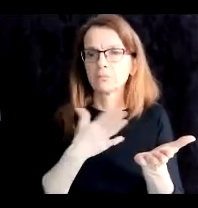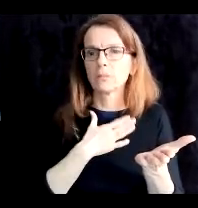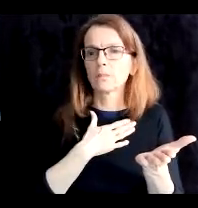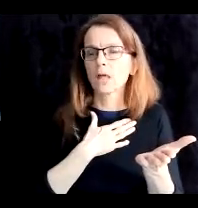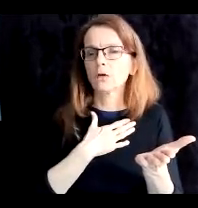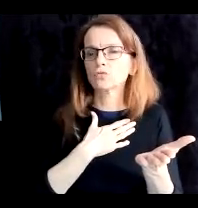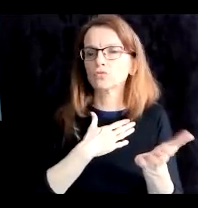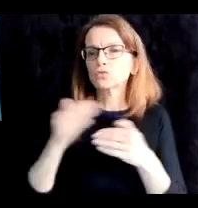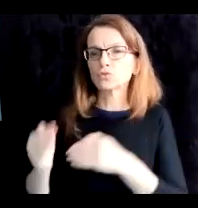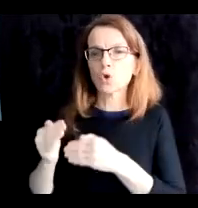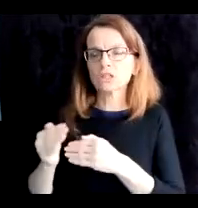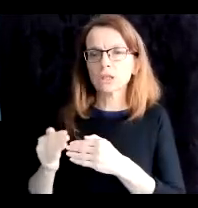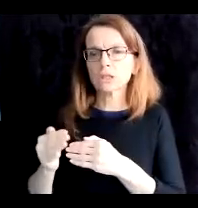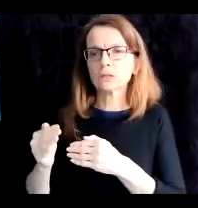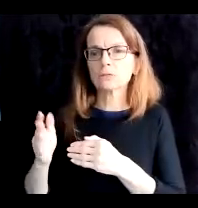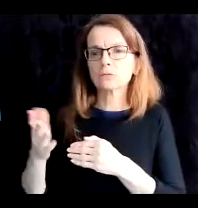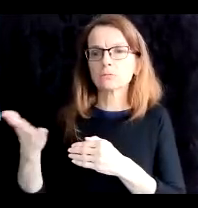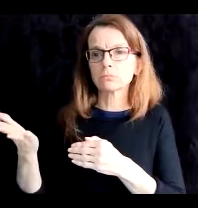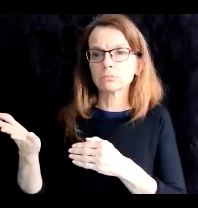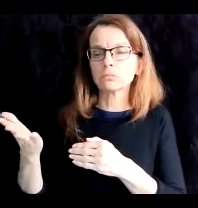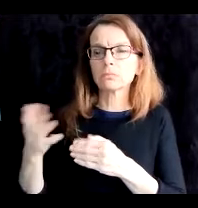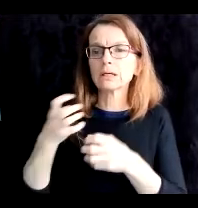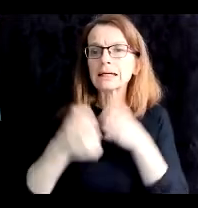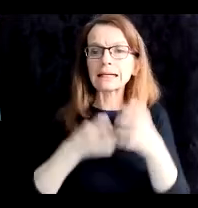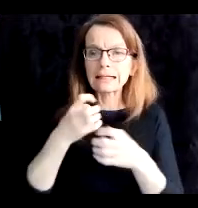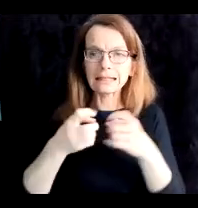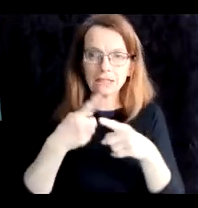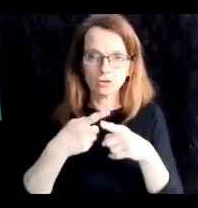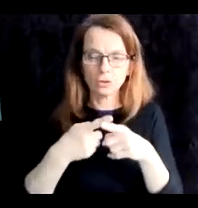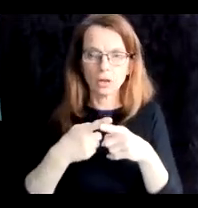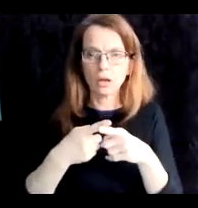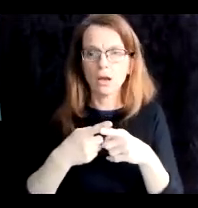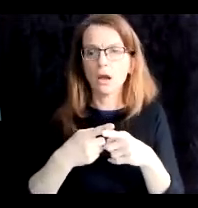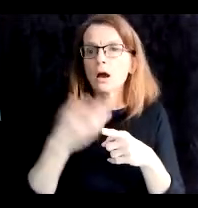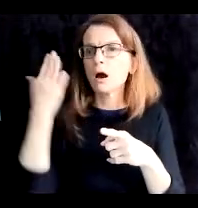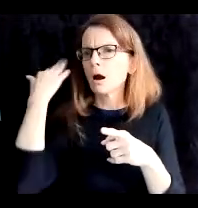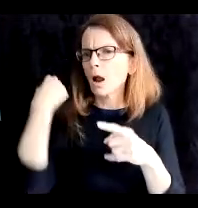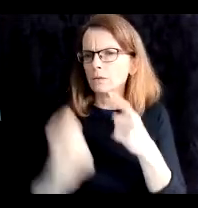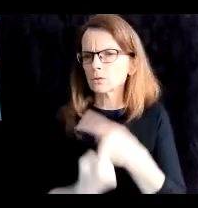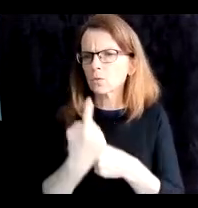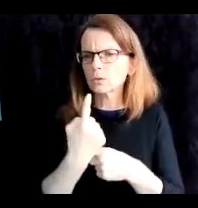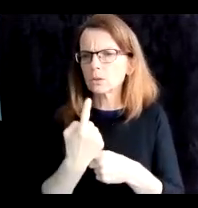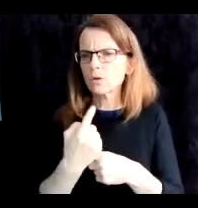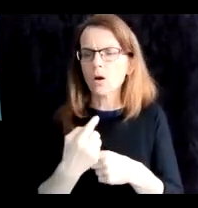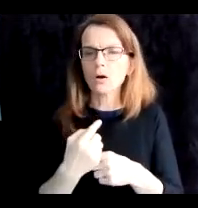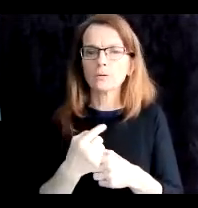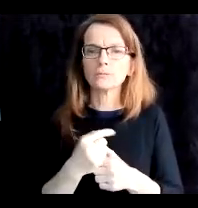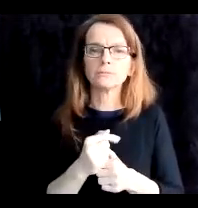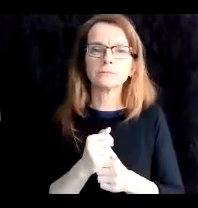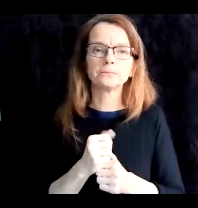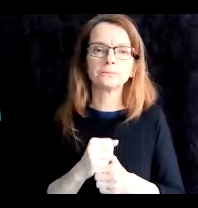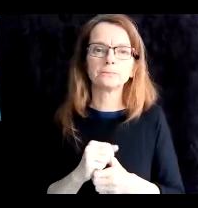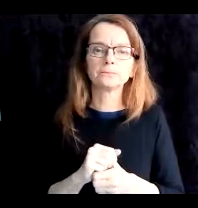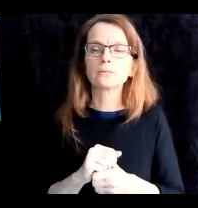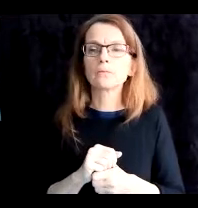financial crisis, and you can wonder what does citizenship has to do with that? Well, quite